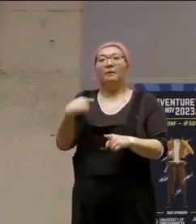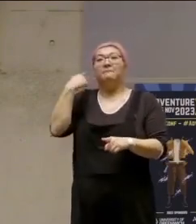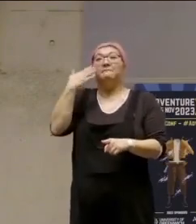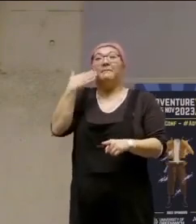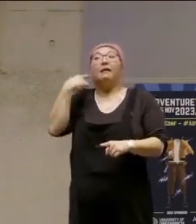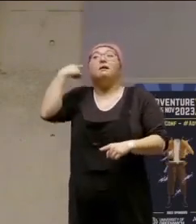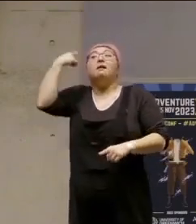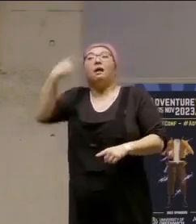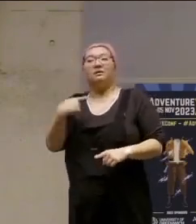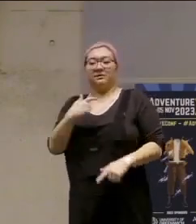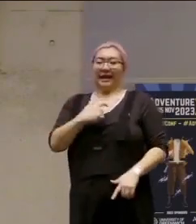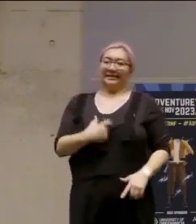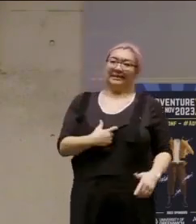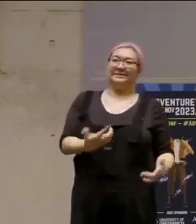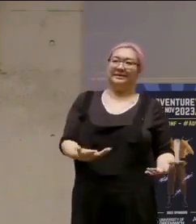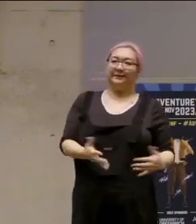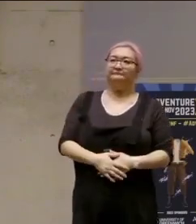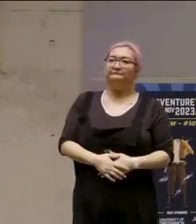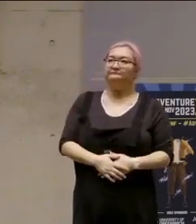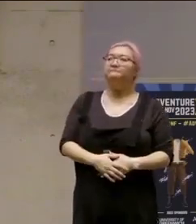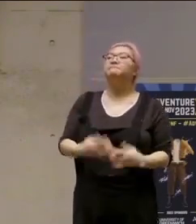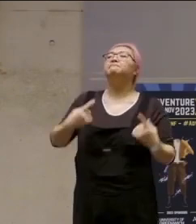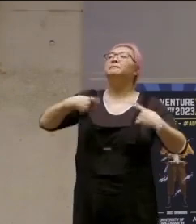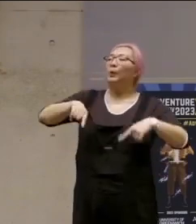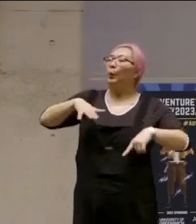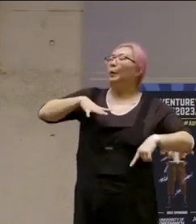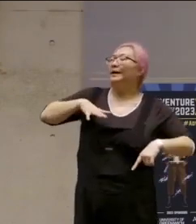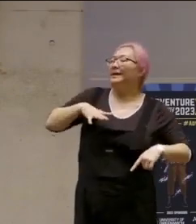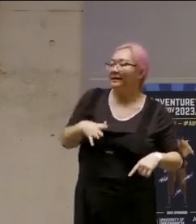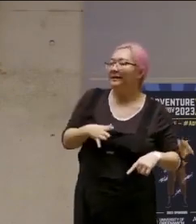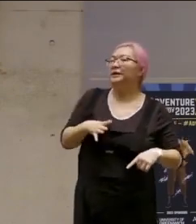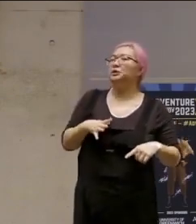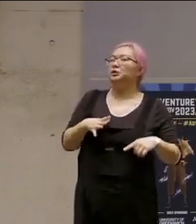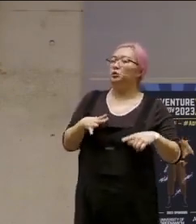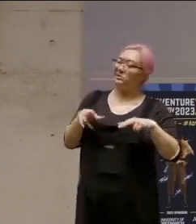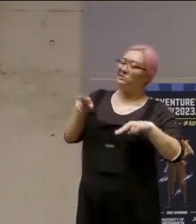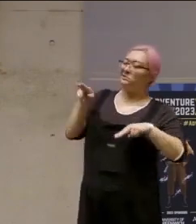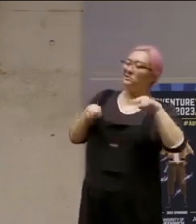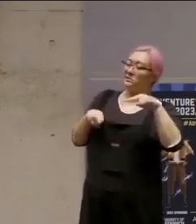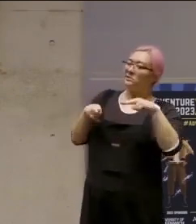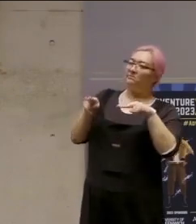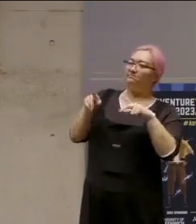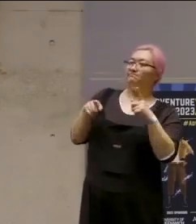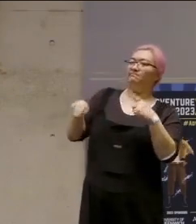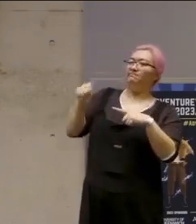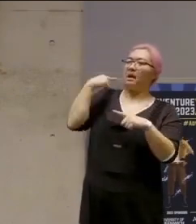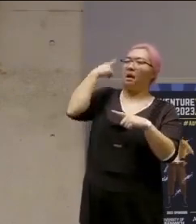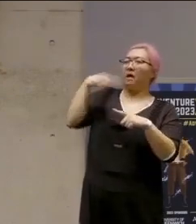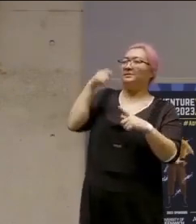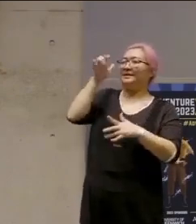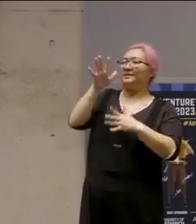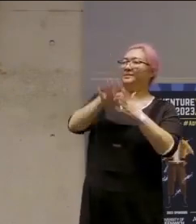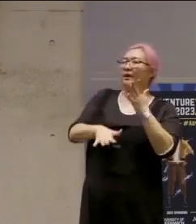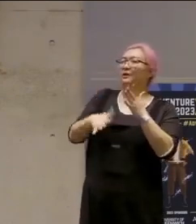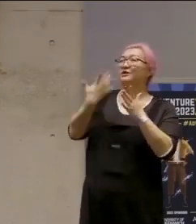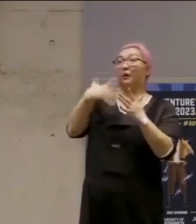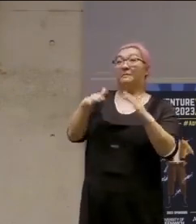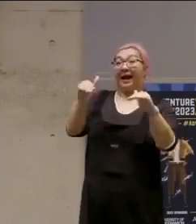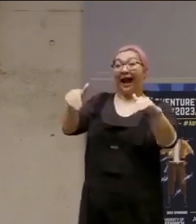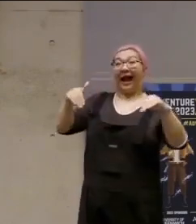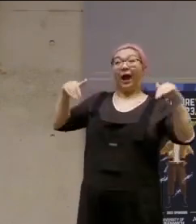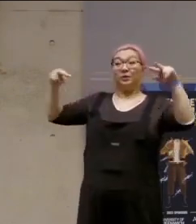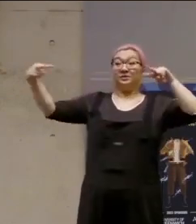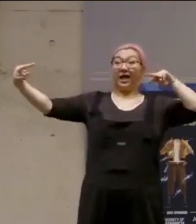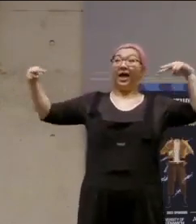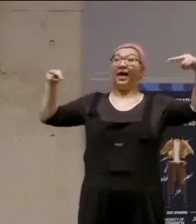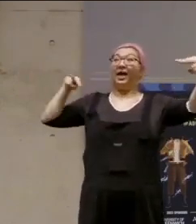perspective. And we need to start depicting London and our experiences from an insider looking out, is that what I'd say? No.